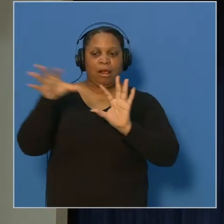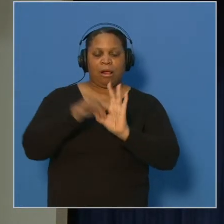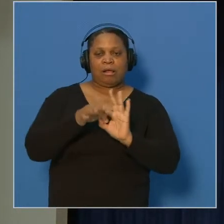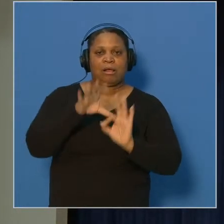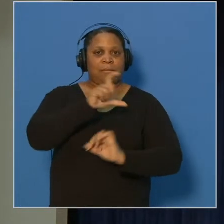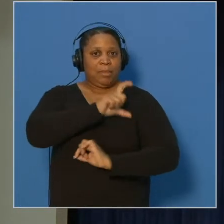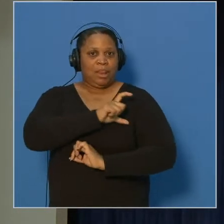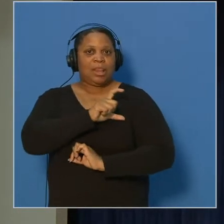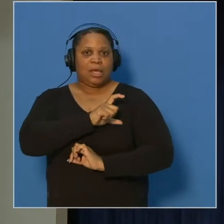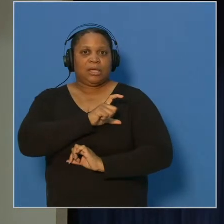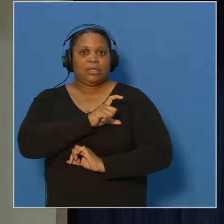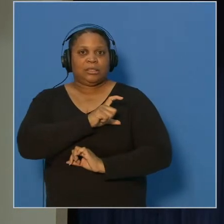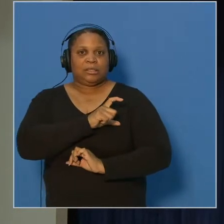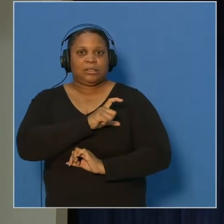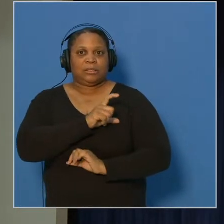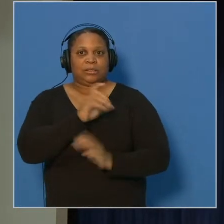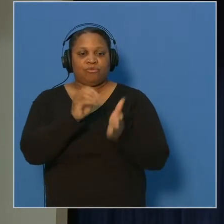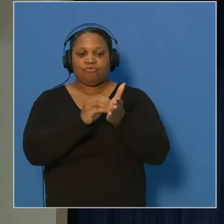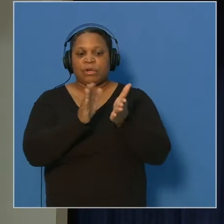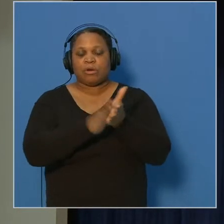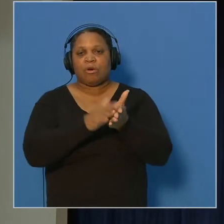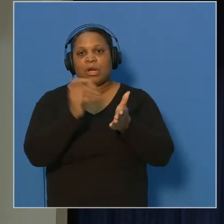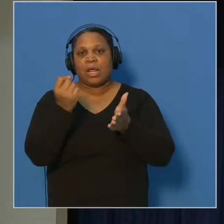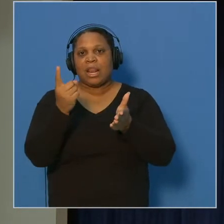Service, recorded a total of